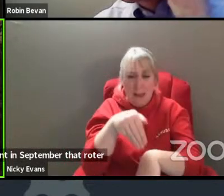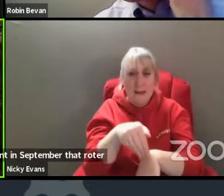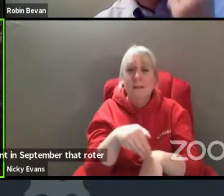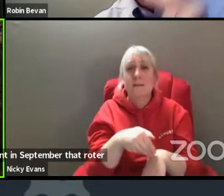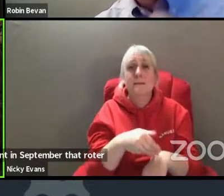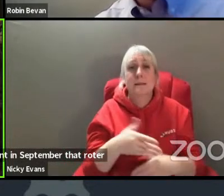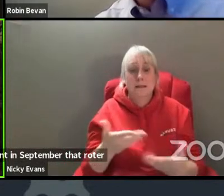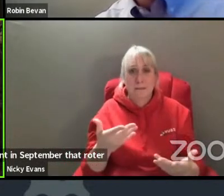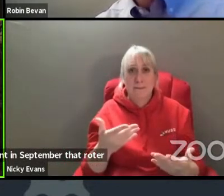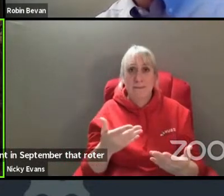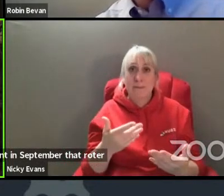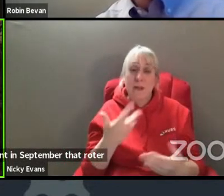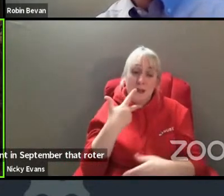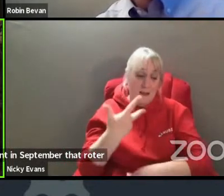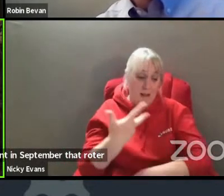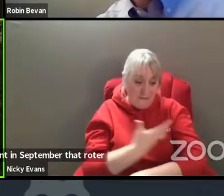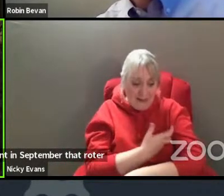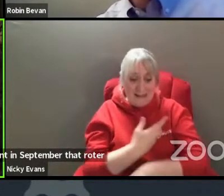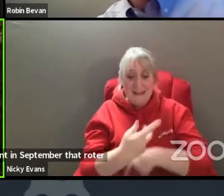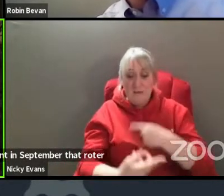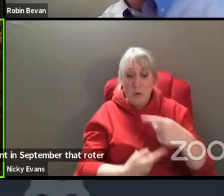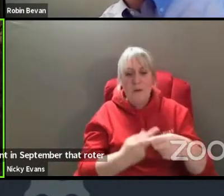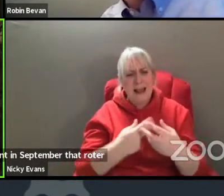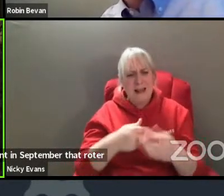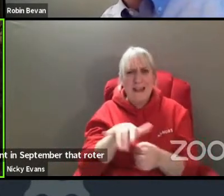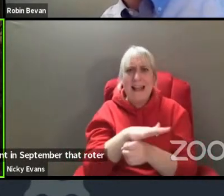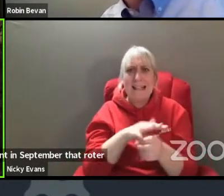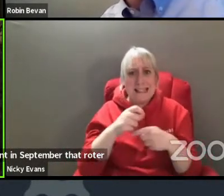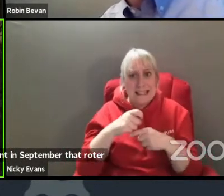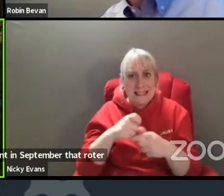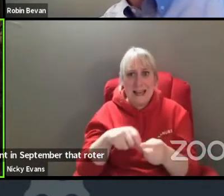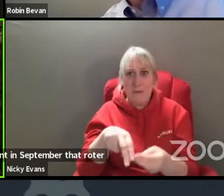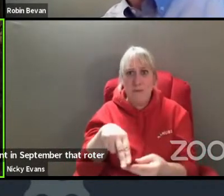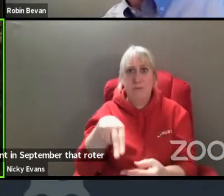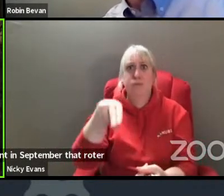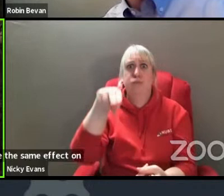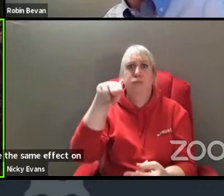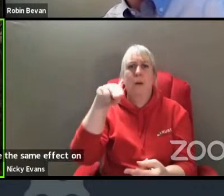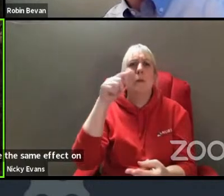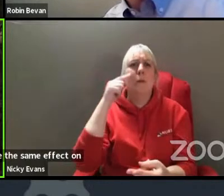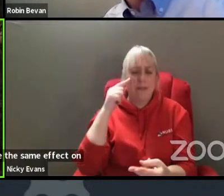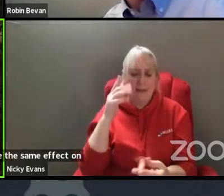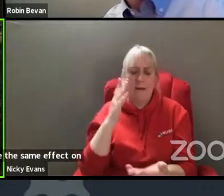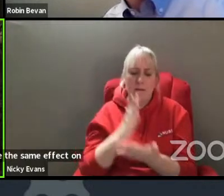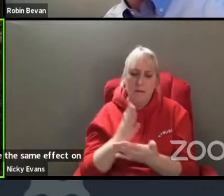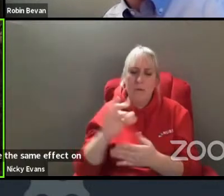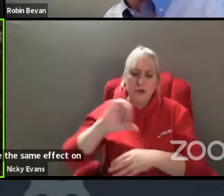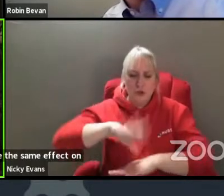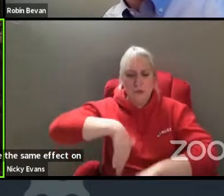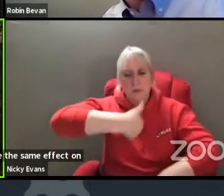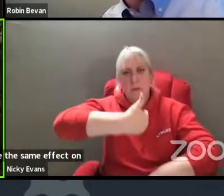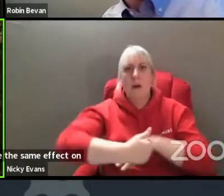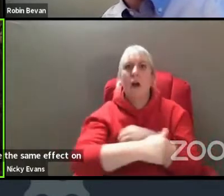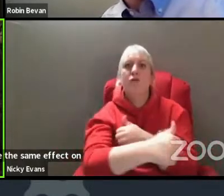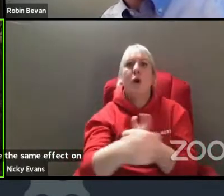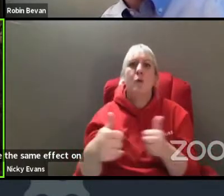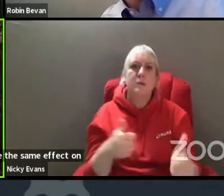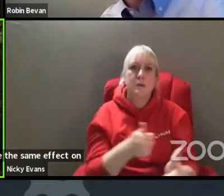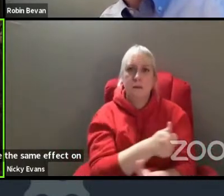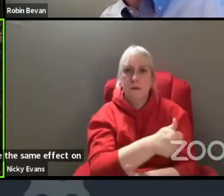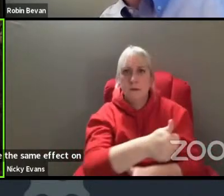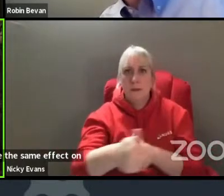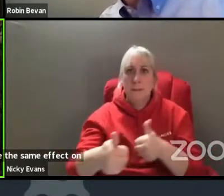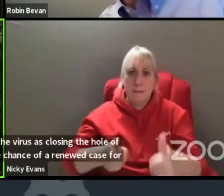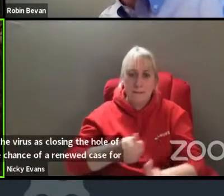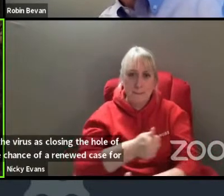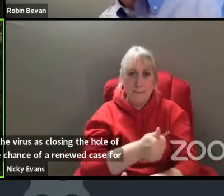despite the vaccine rollout, etc., if cases are still going up, we think there's a renewed case for rotas, and we want to make that strongly. Last week,